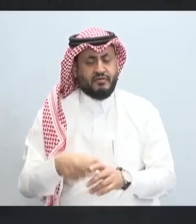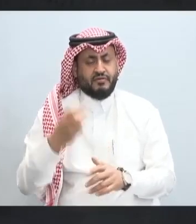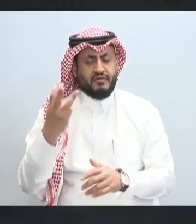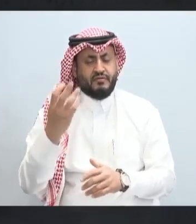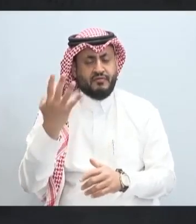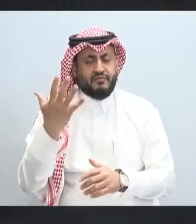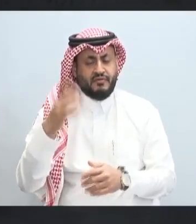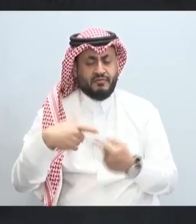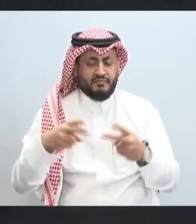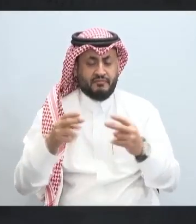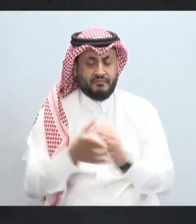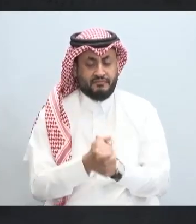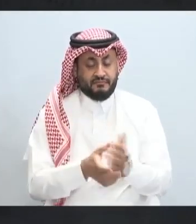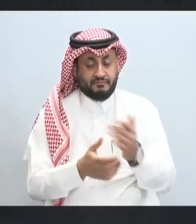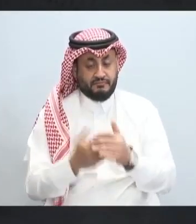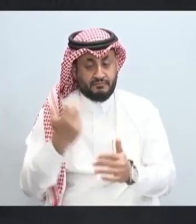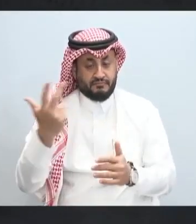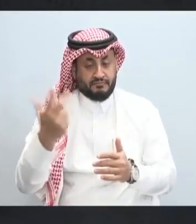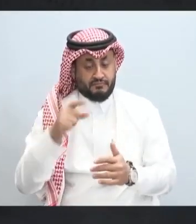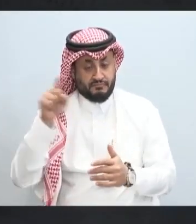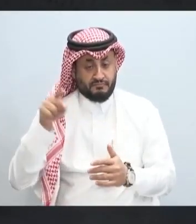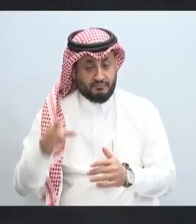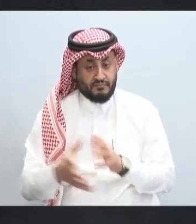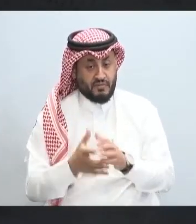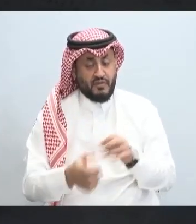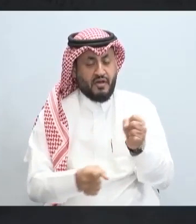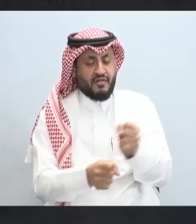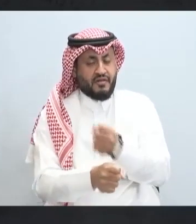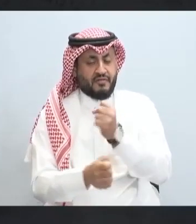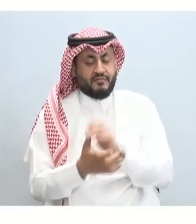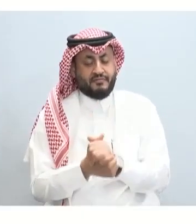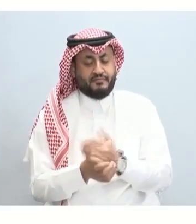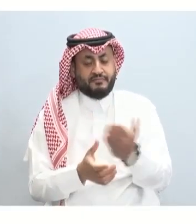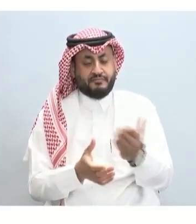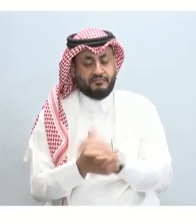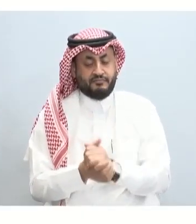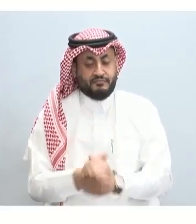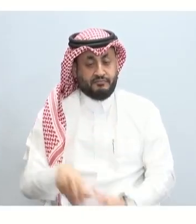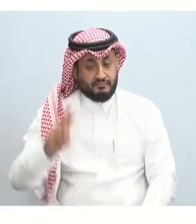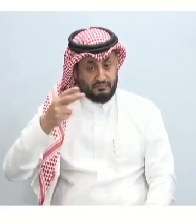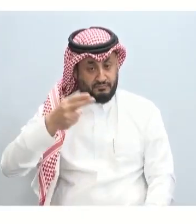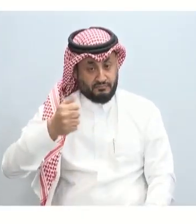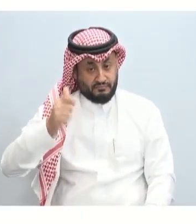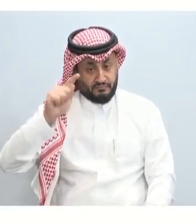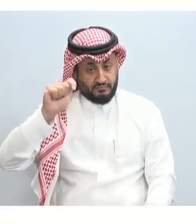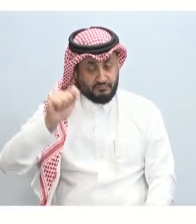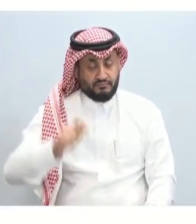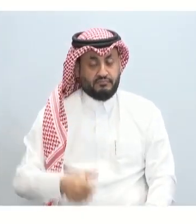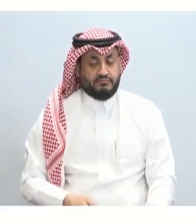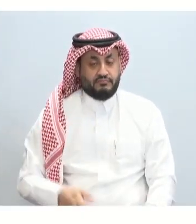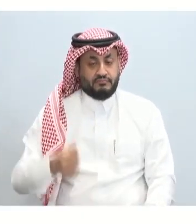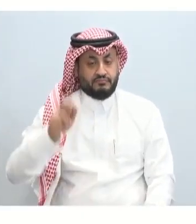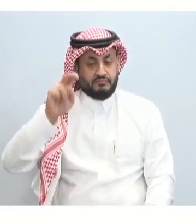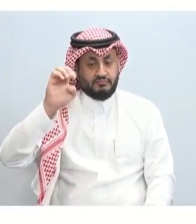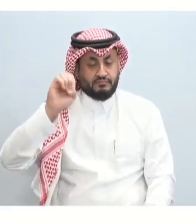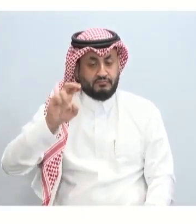on. And the third question, which is about the activity, which is, what are you going to do there? Okay,